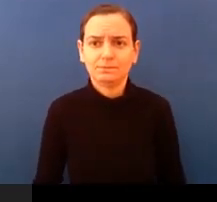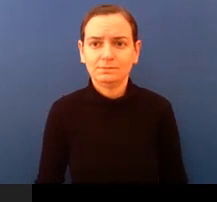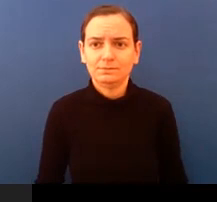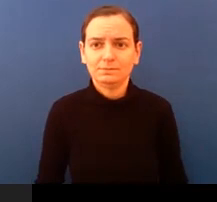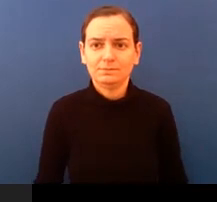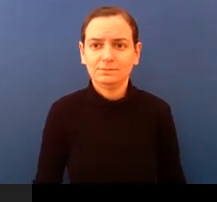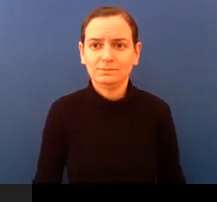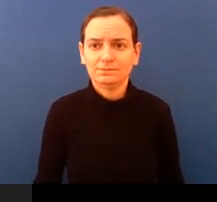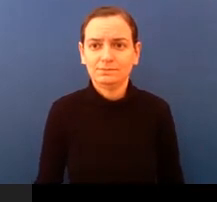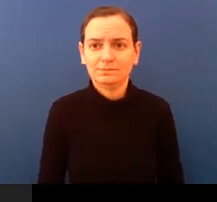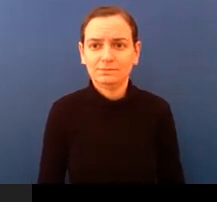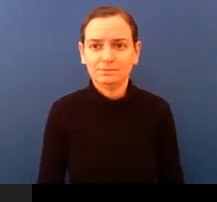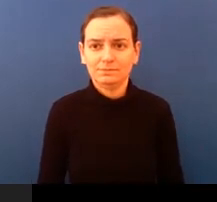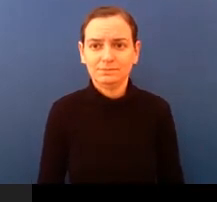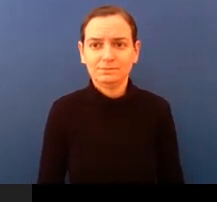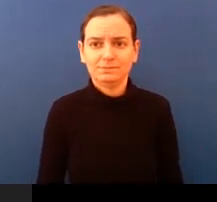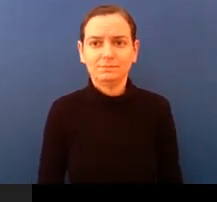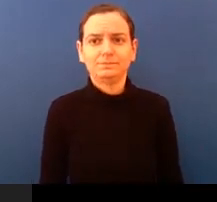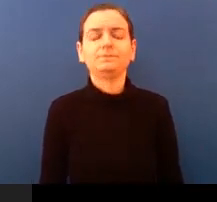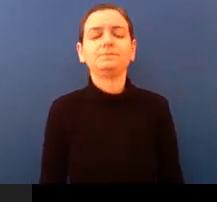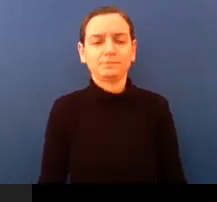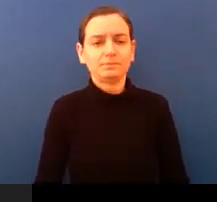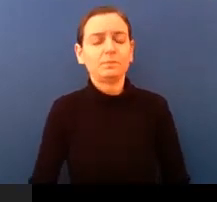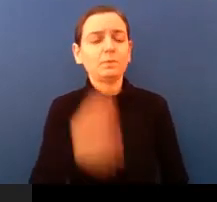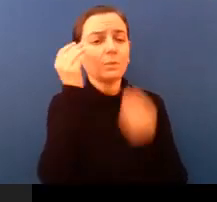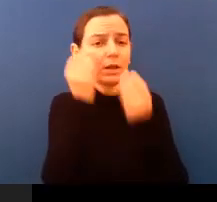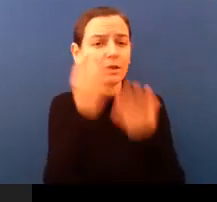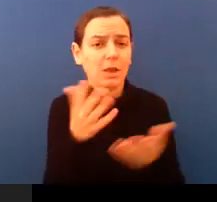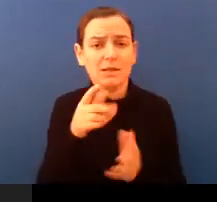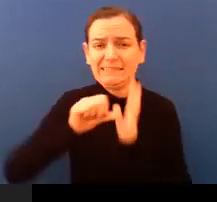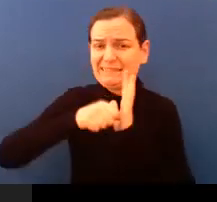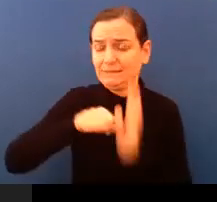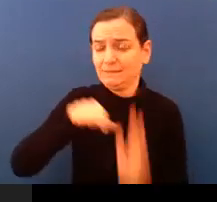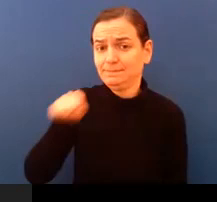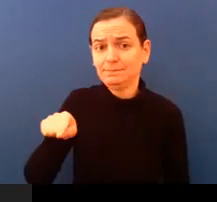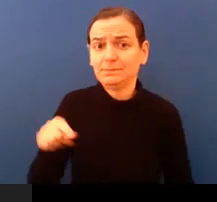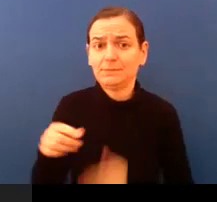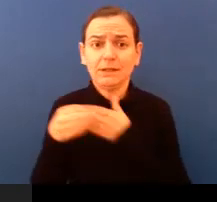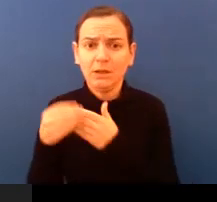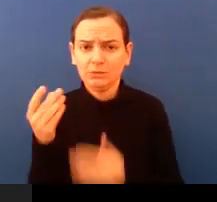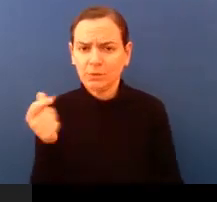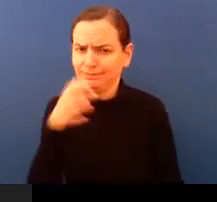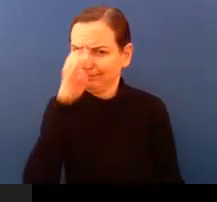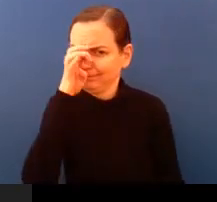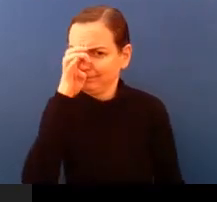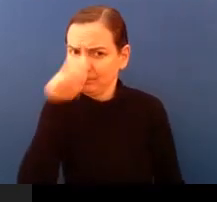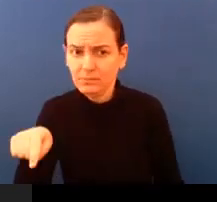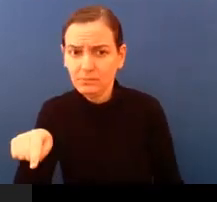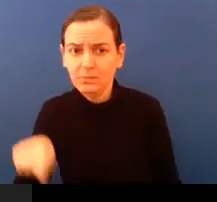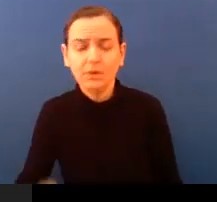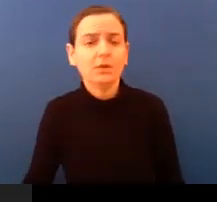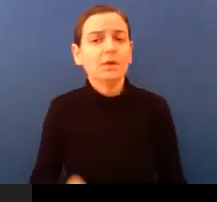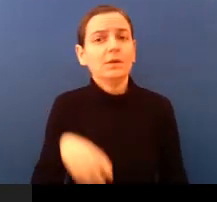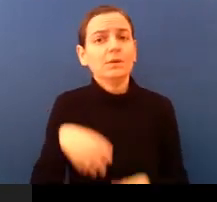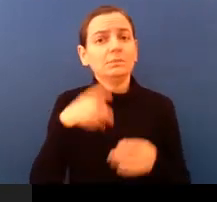Other types of service dogs are trained to meet the disability related needs of their handlers who have